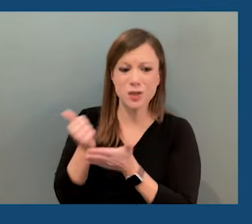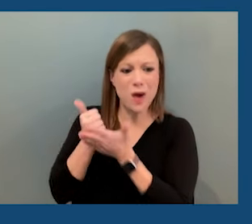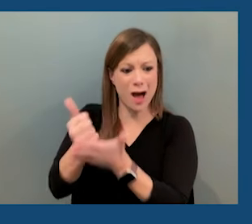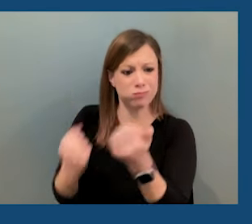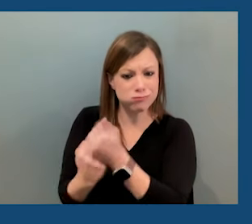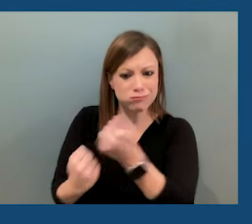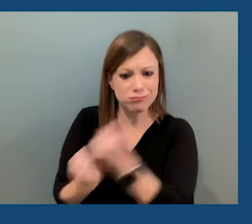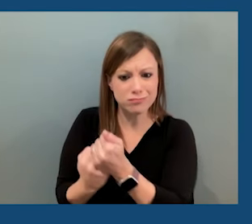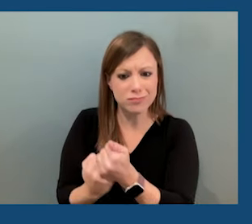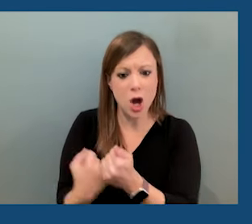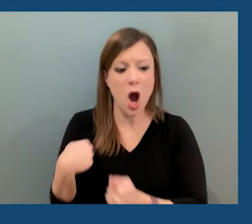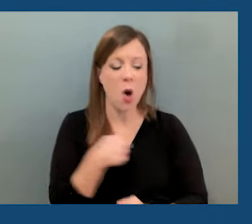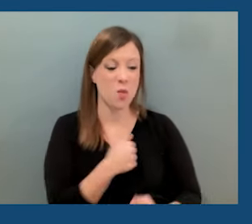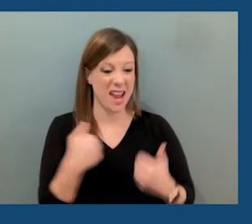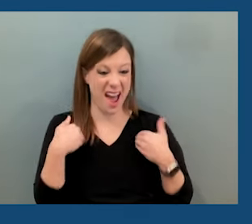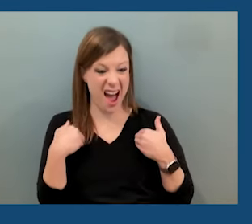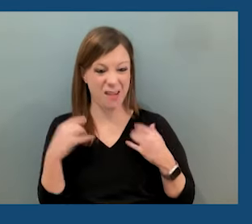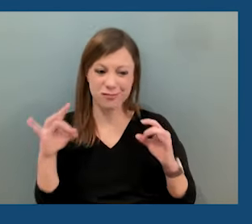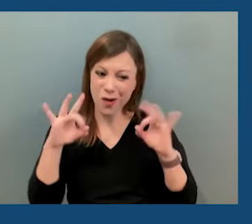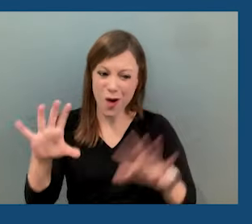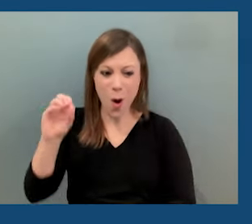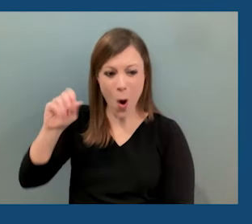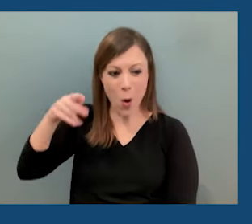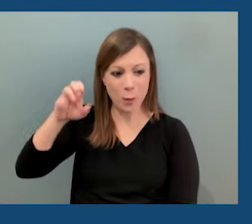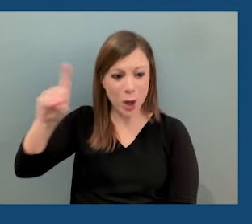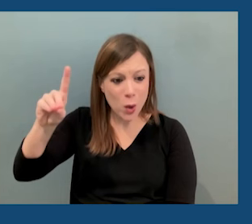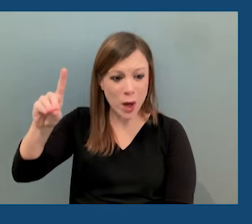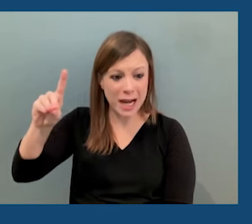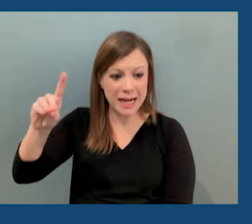of opioid deaths and overdoses, and